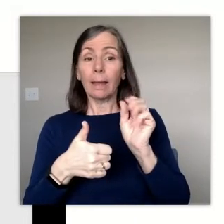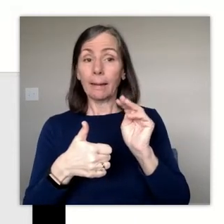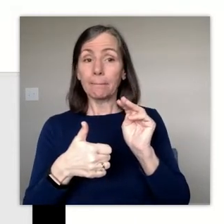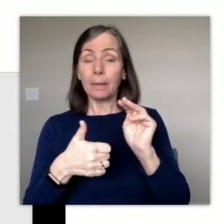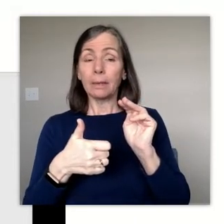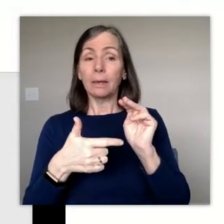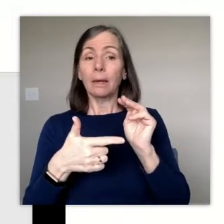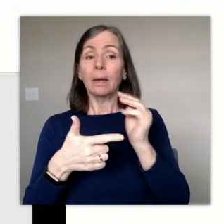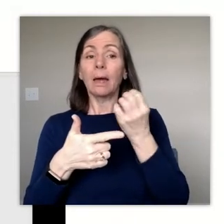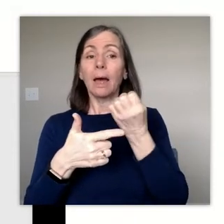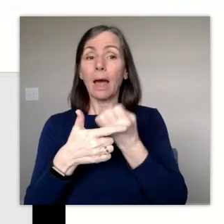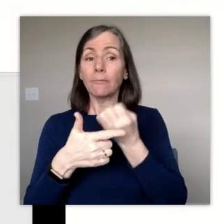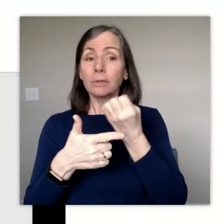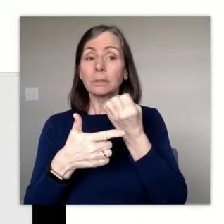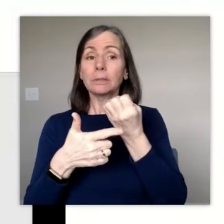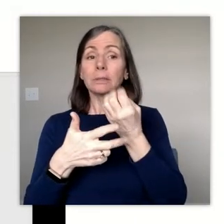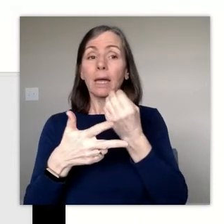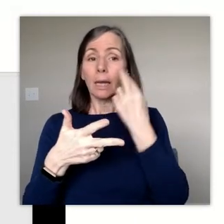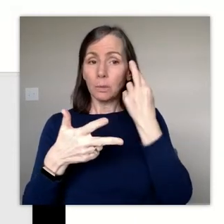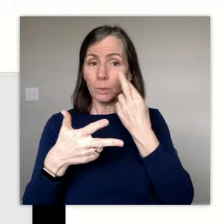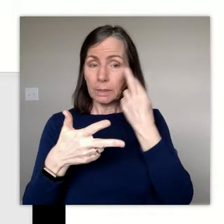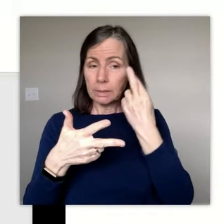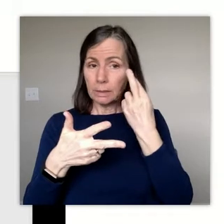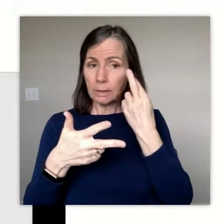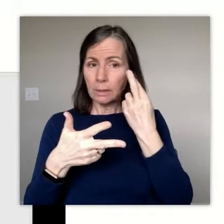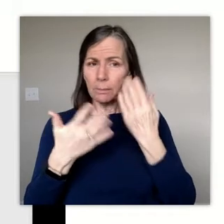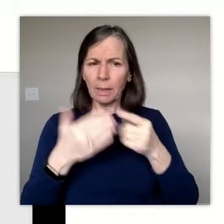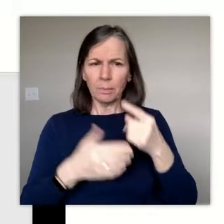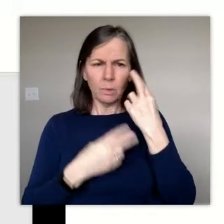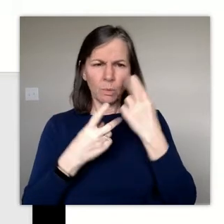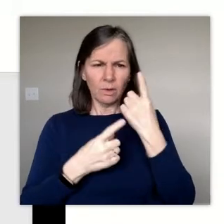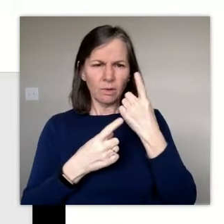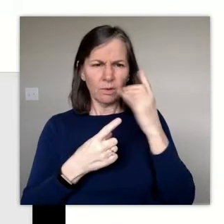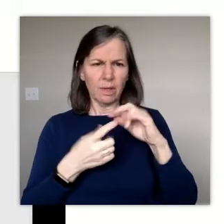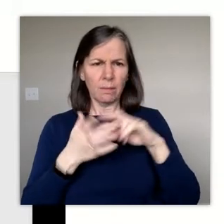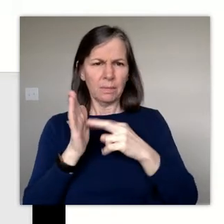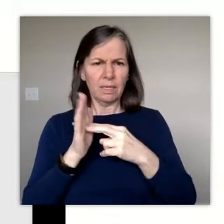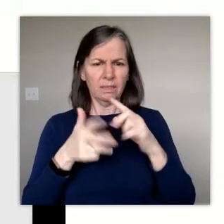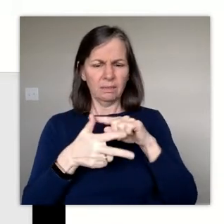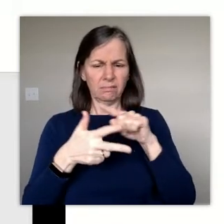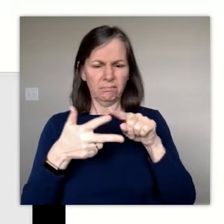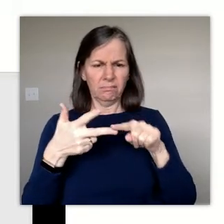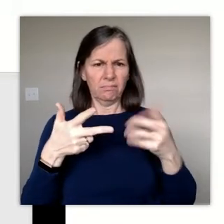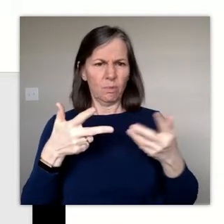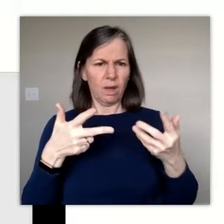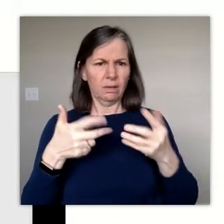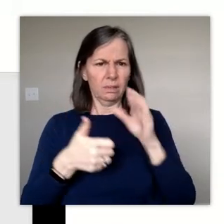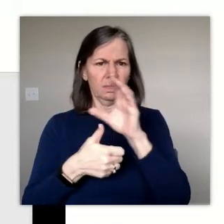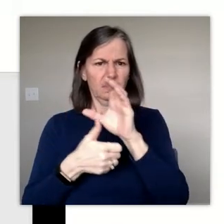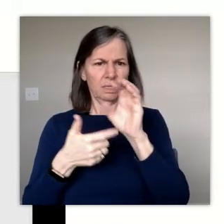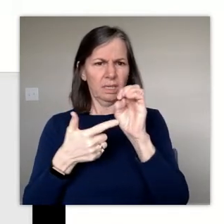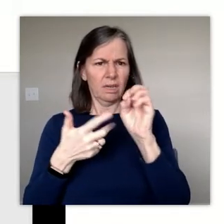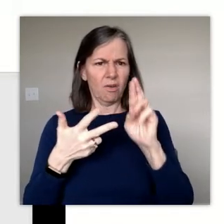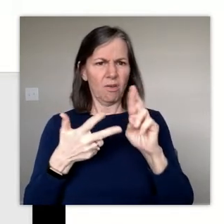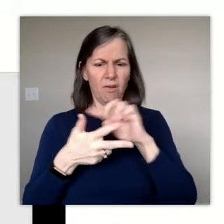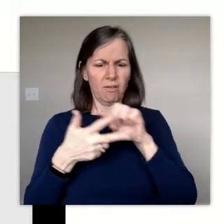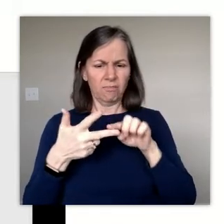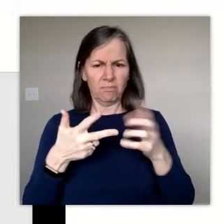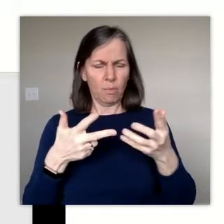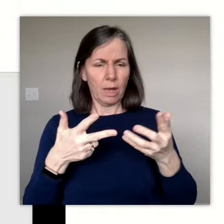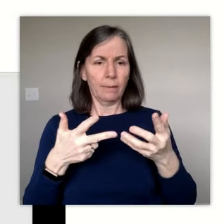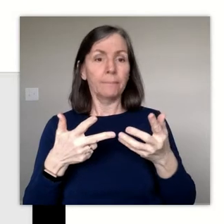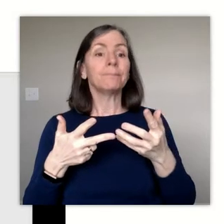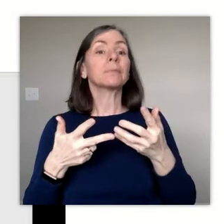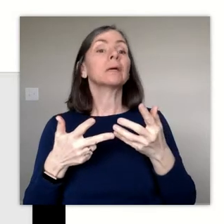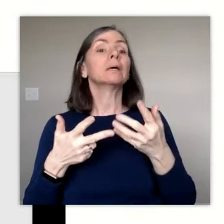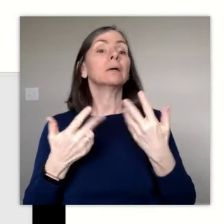Now, you may be wondering what those terms mean. If you guys have a good note-taking system, this is something you are definitely going to want